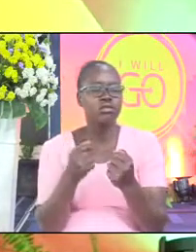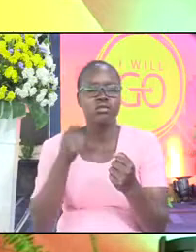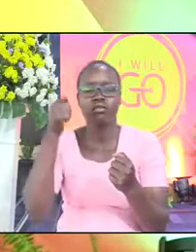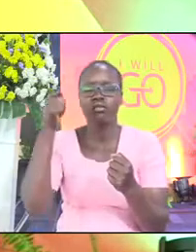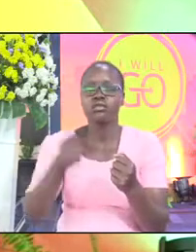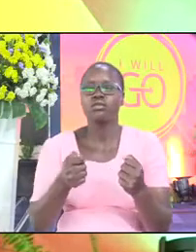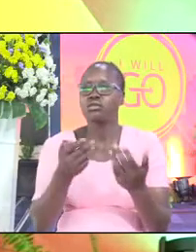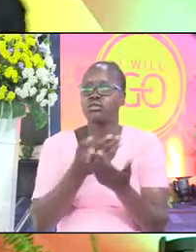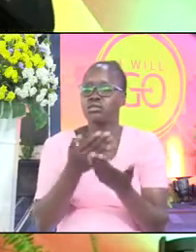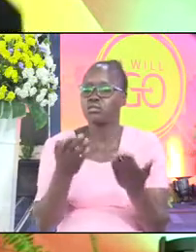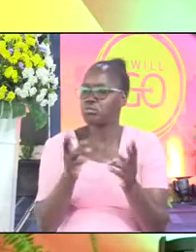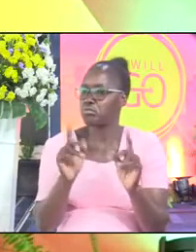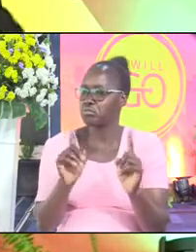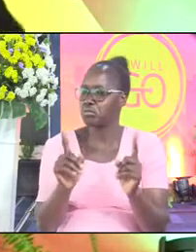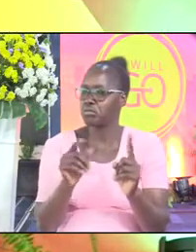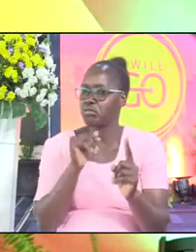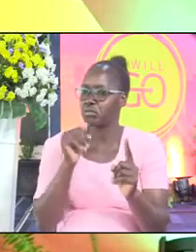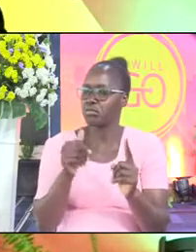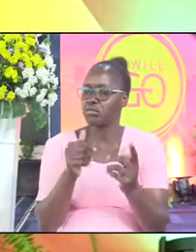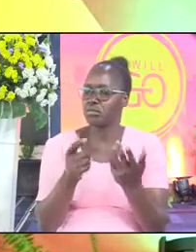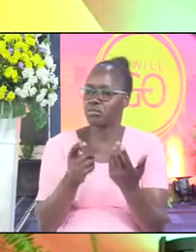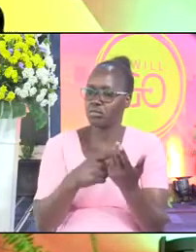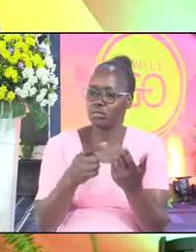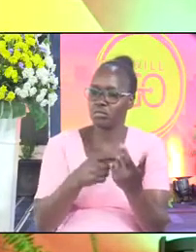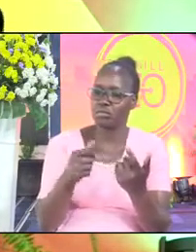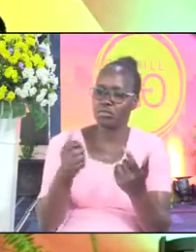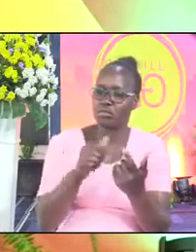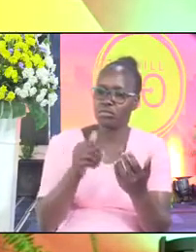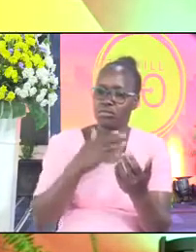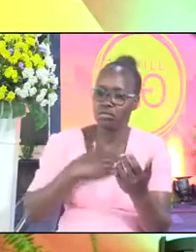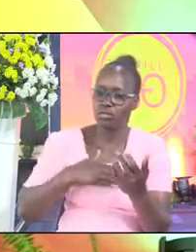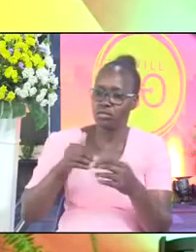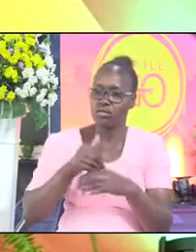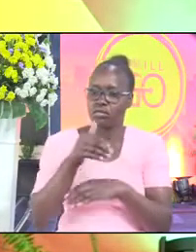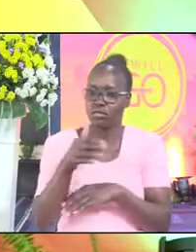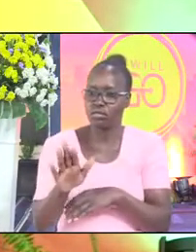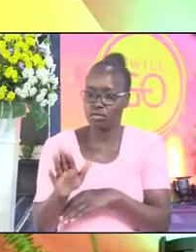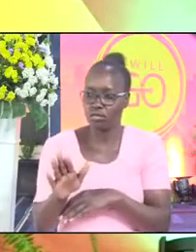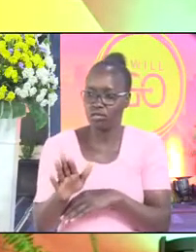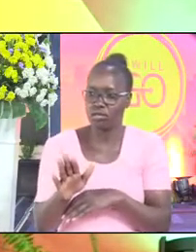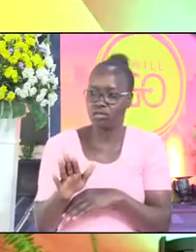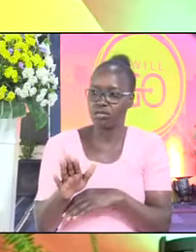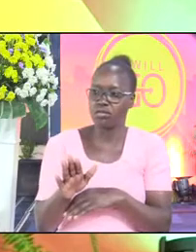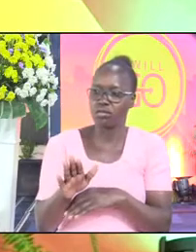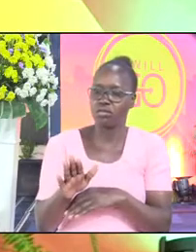judgmental. Don't you count anybody out.